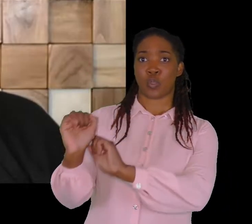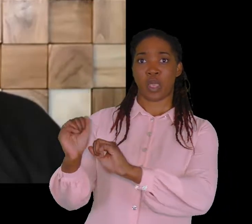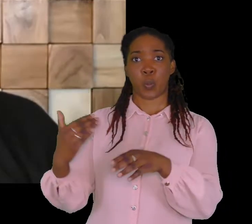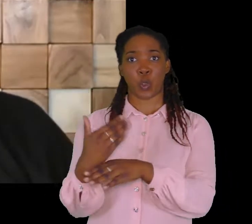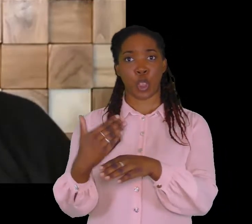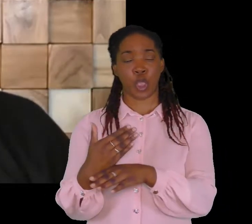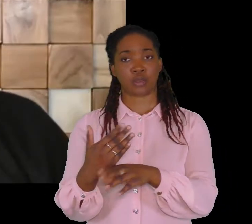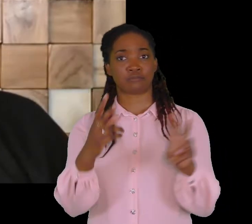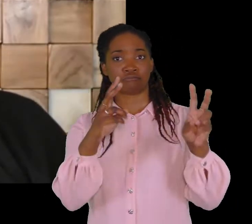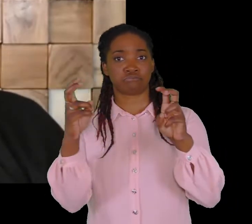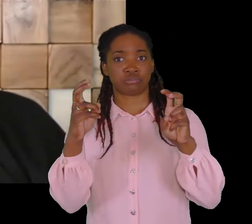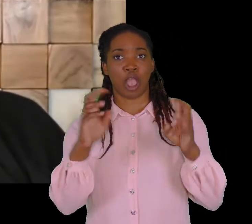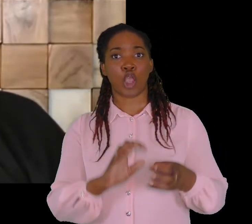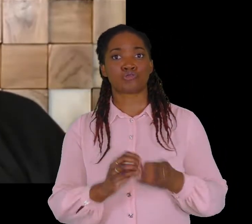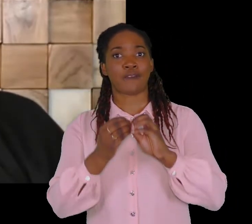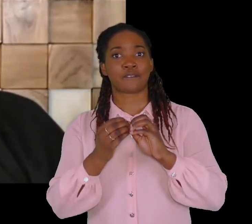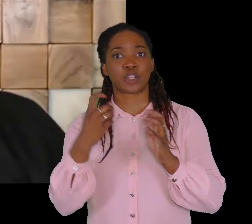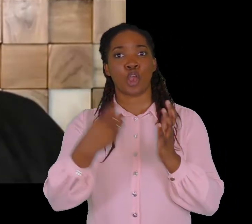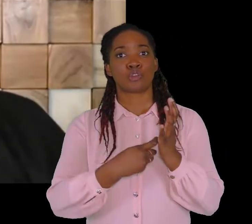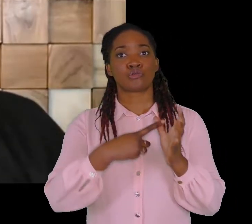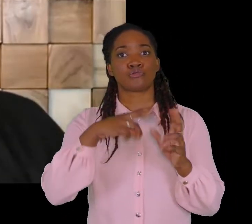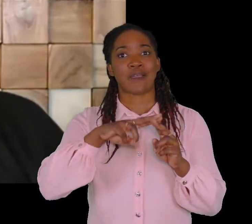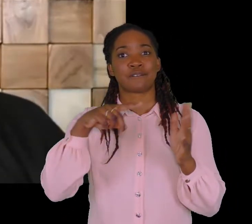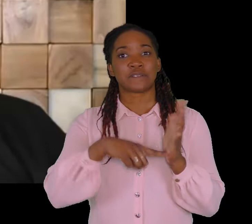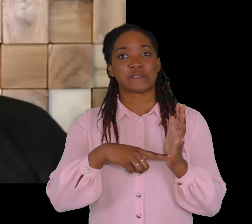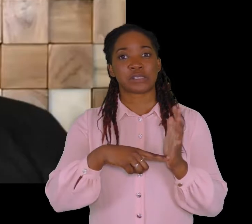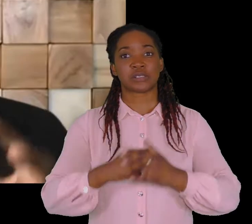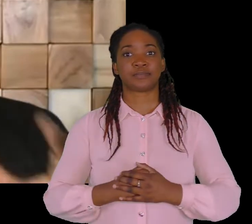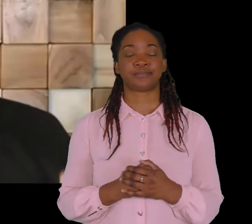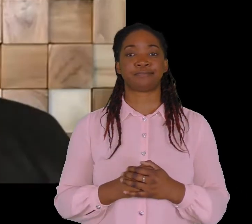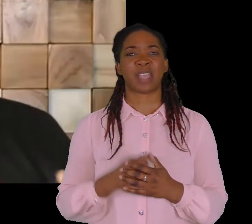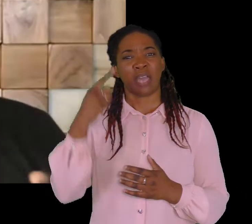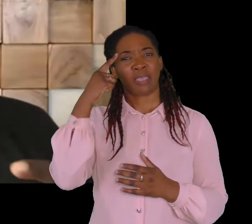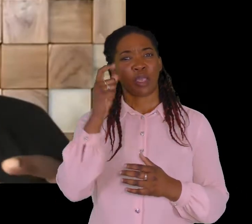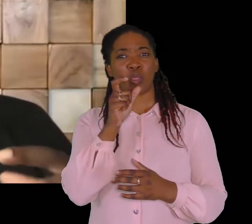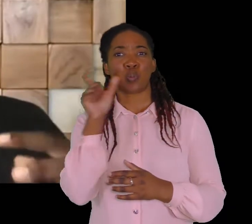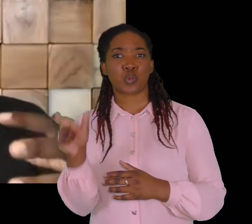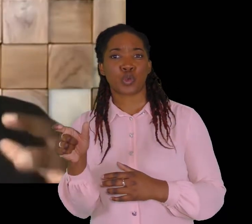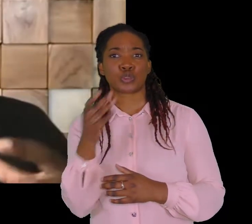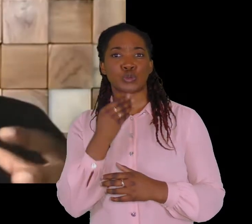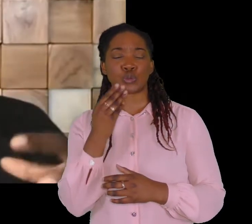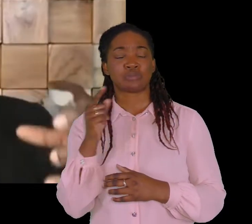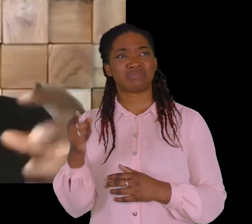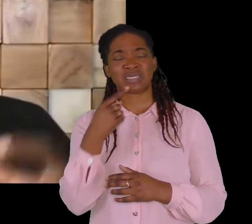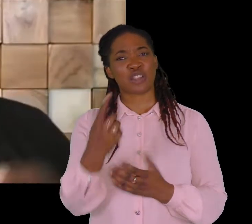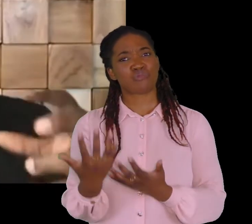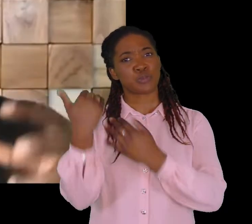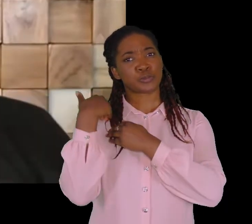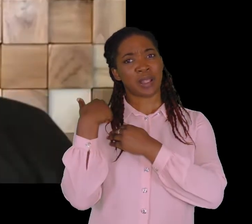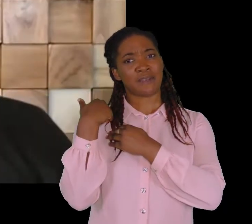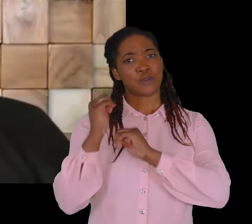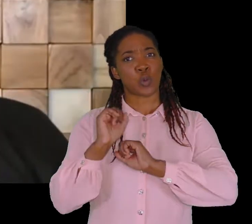was, you know, taking responsibility for your craft. You know, the sense of the materiality